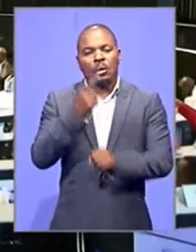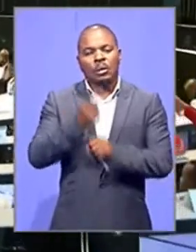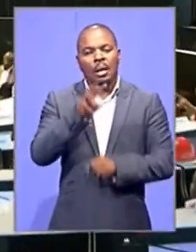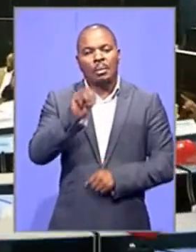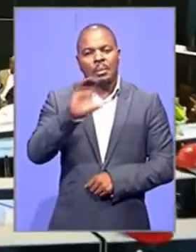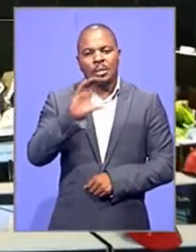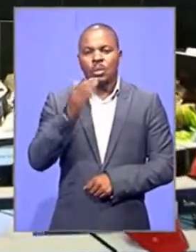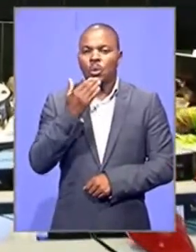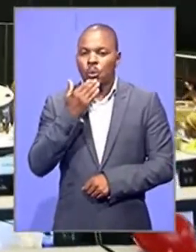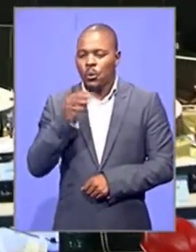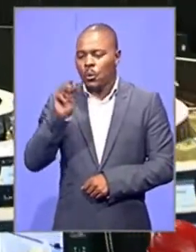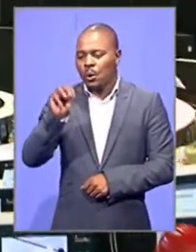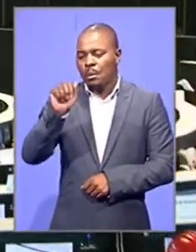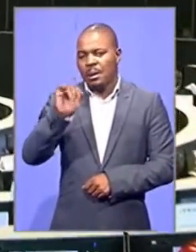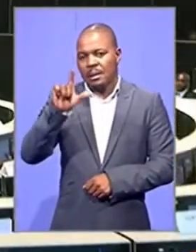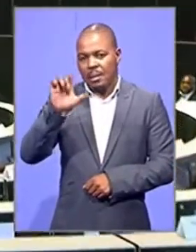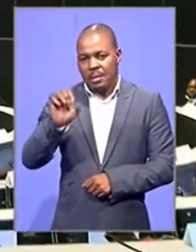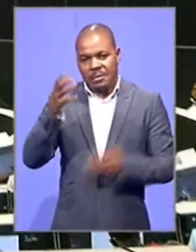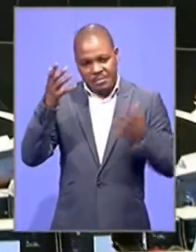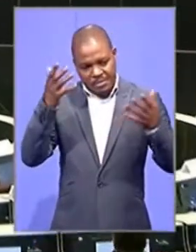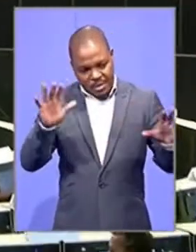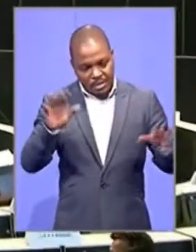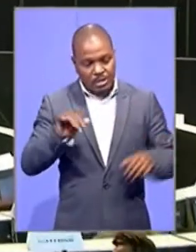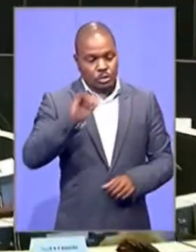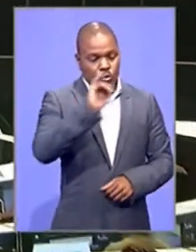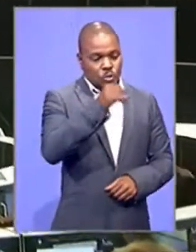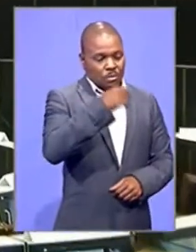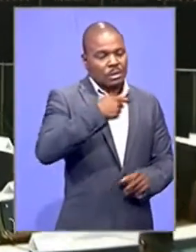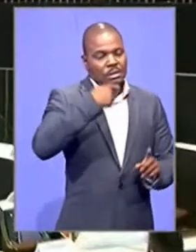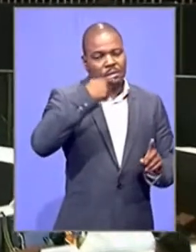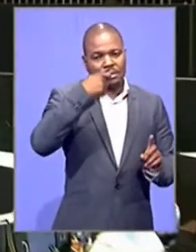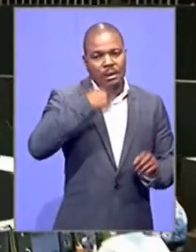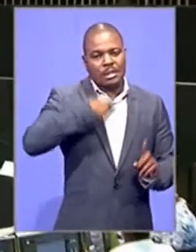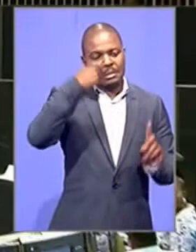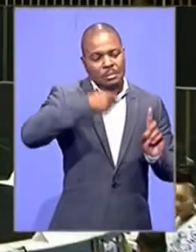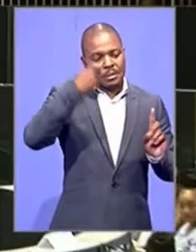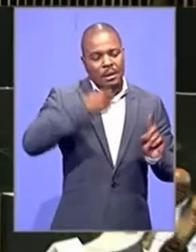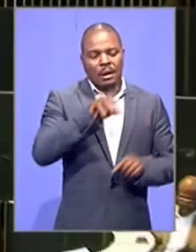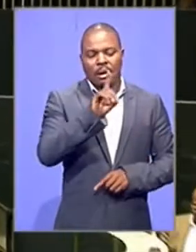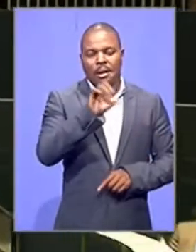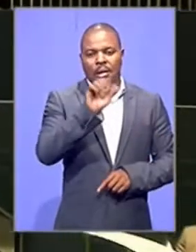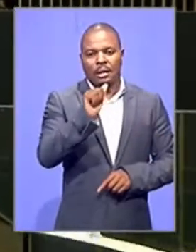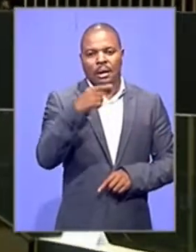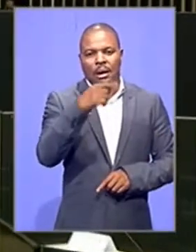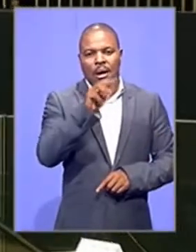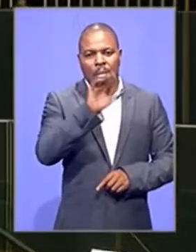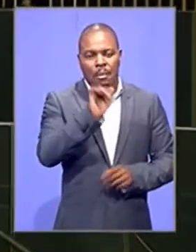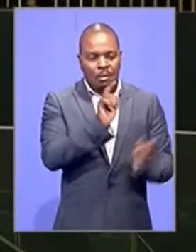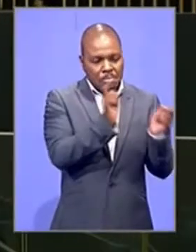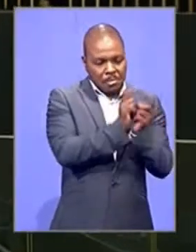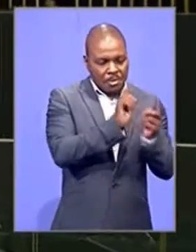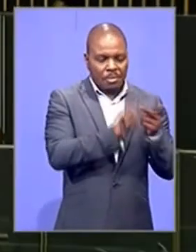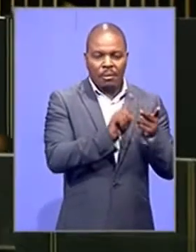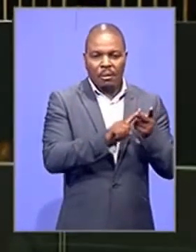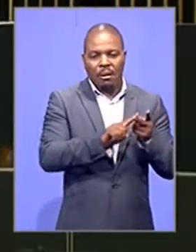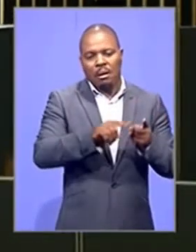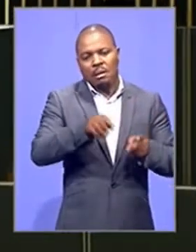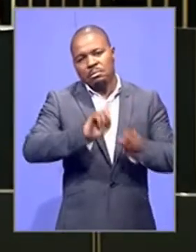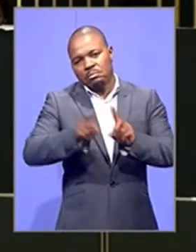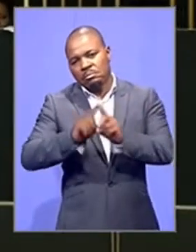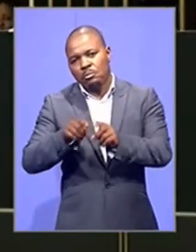le Maile o kopanele speakera sa masepala wa Johannesburg Vasco da Gama le mekga e fapaneng ya dipolotiki mo a